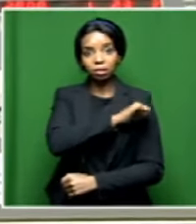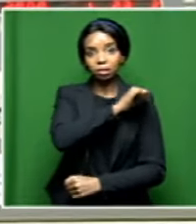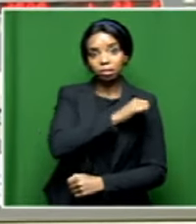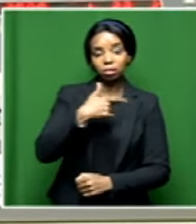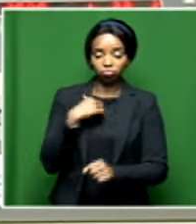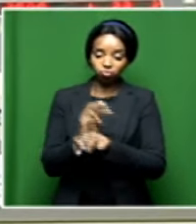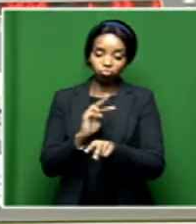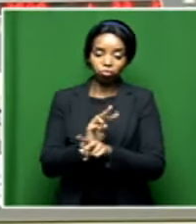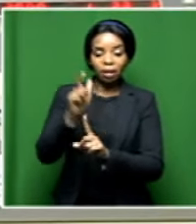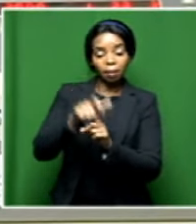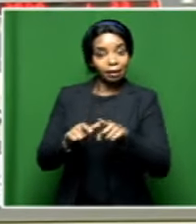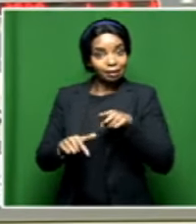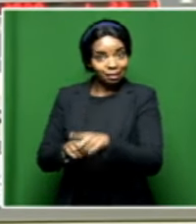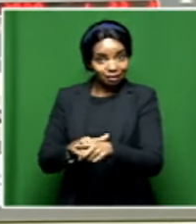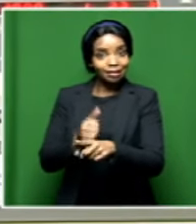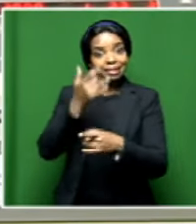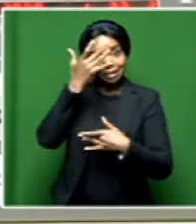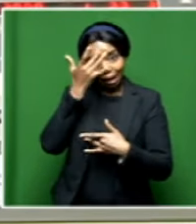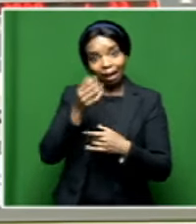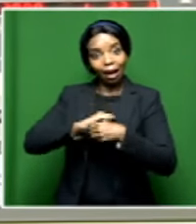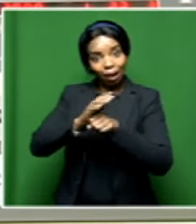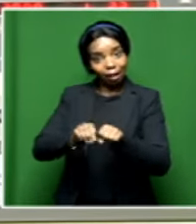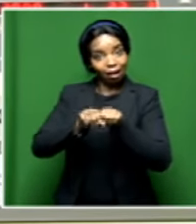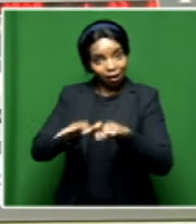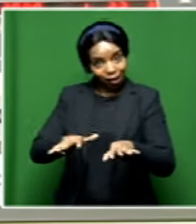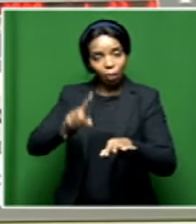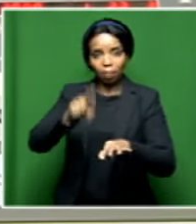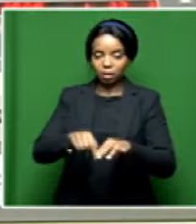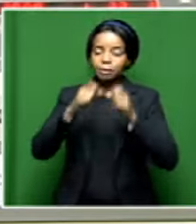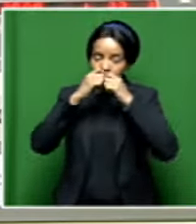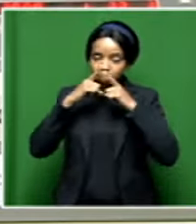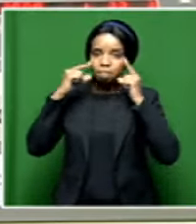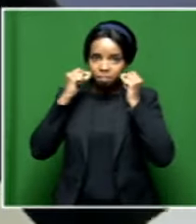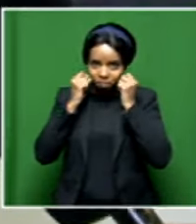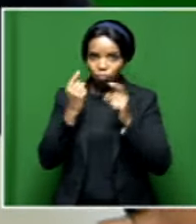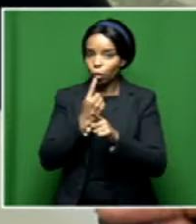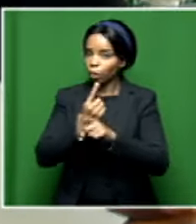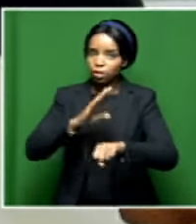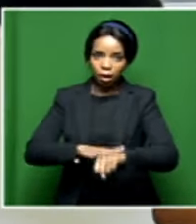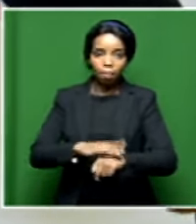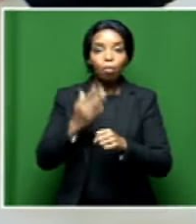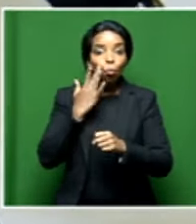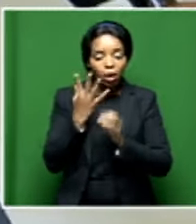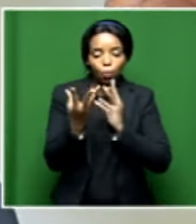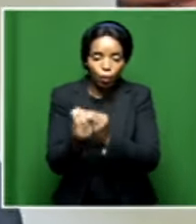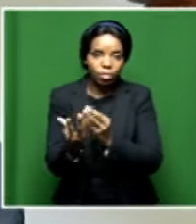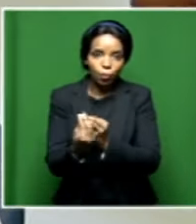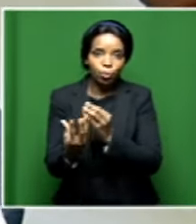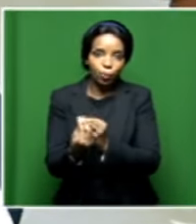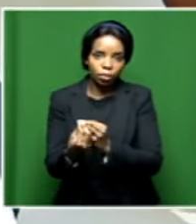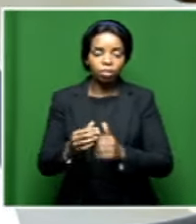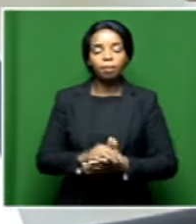has COVID-19, then you should wear a mask whenever you are in a room with that person. And if that's the